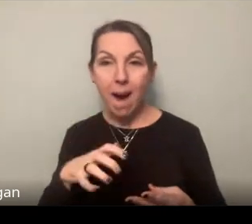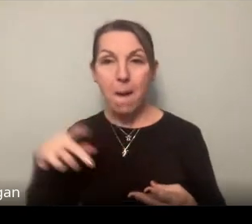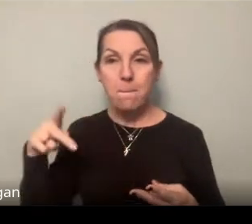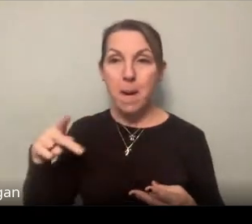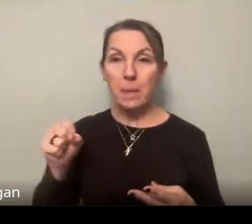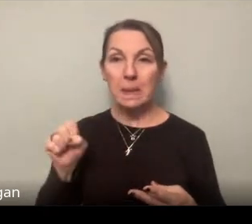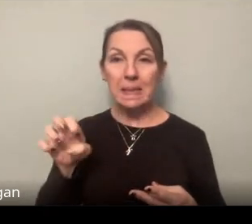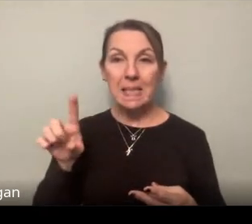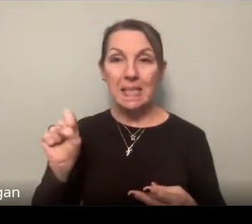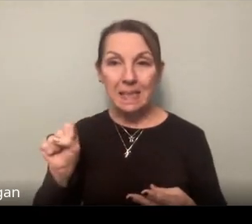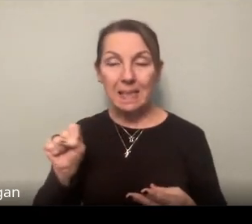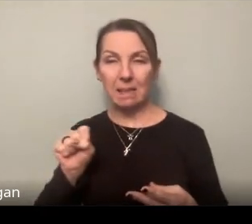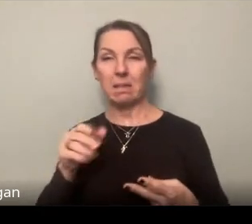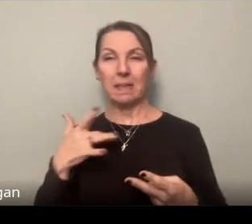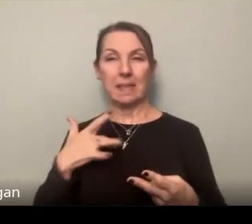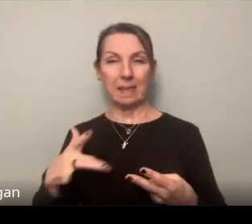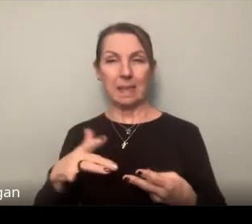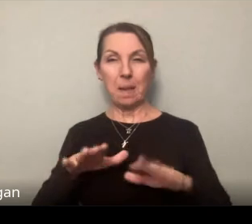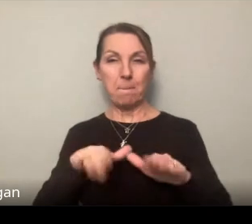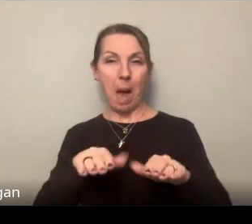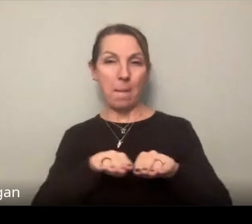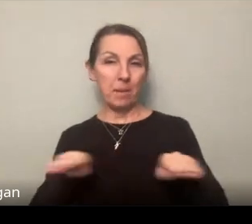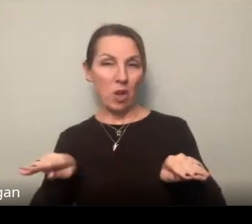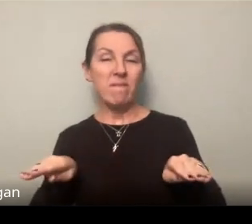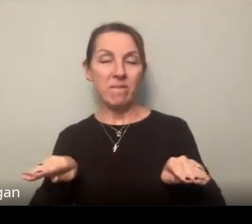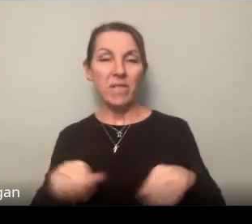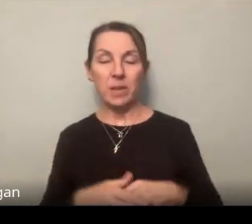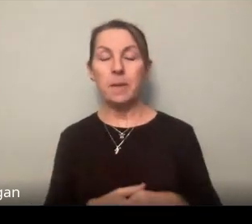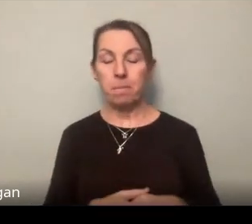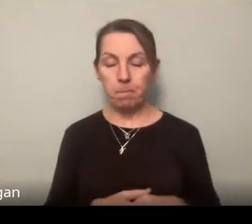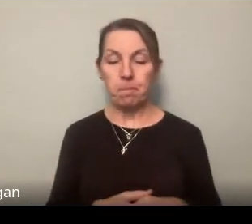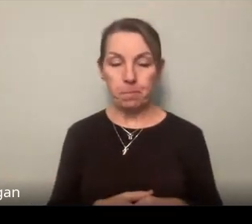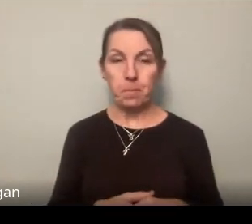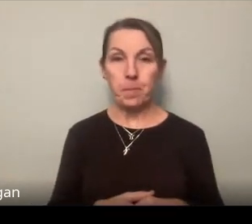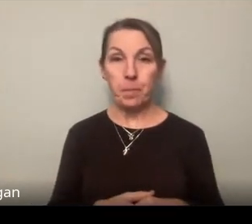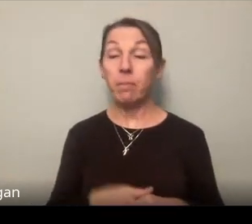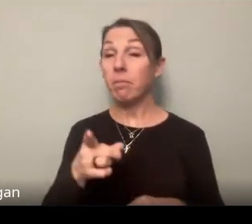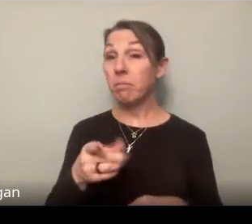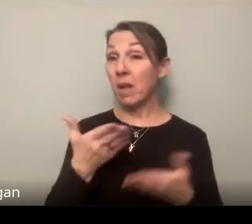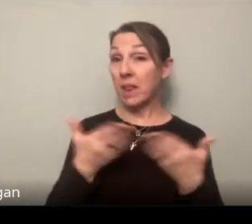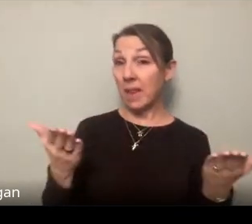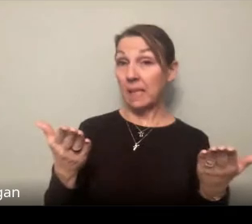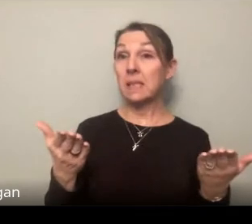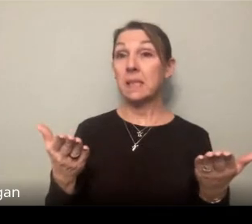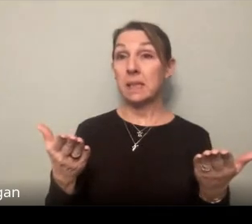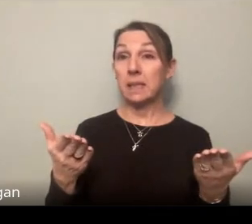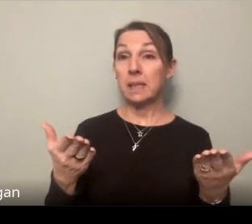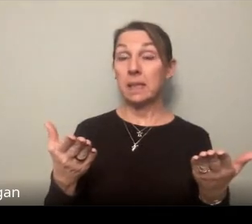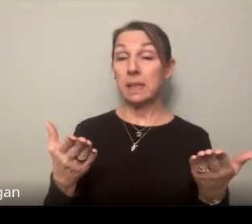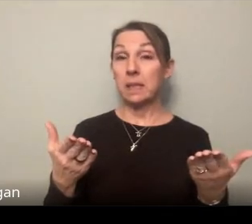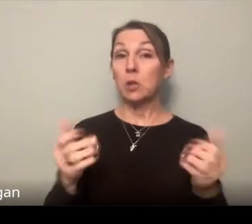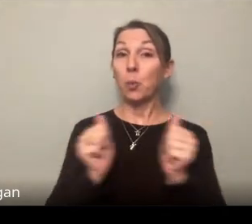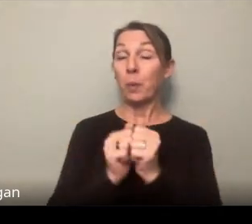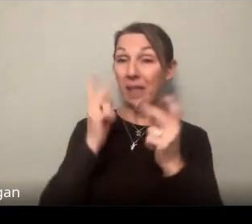so they're often at the bottom of my on the bottom shelf. Are there things that be due to your vision